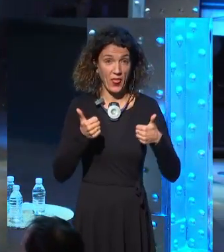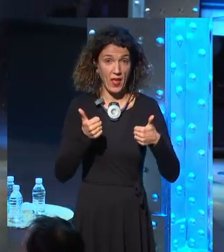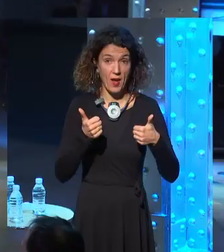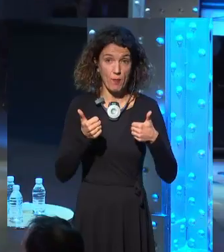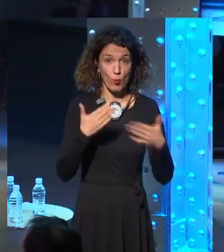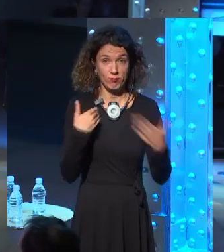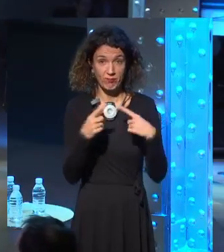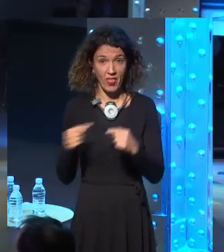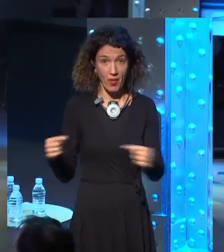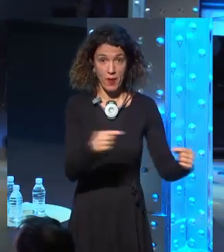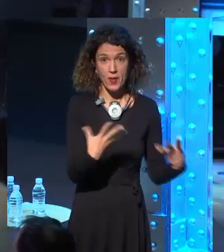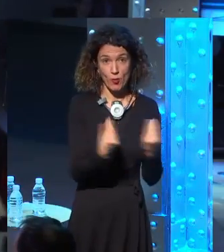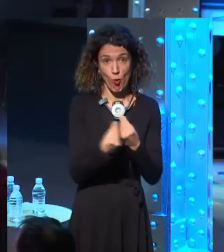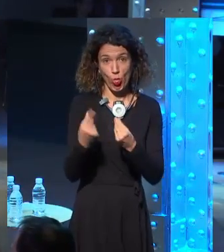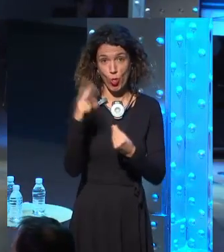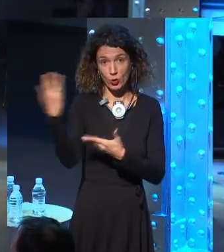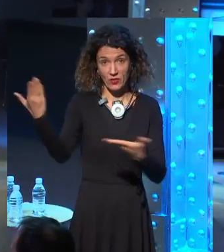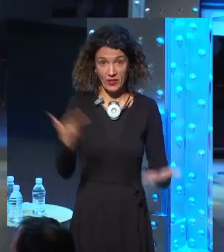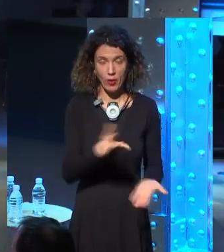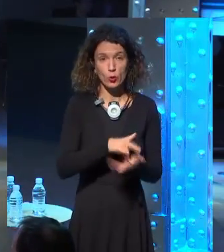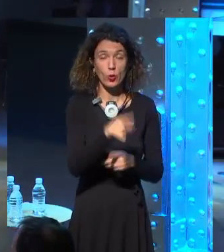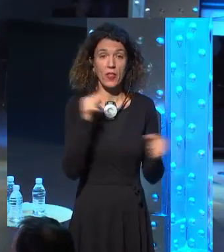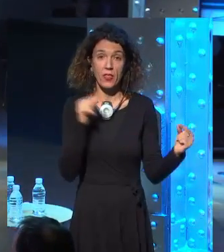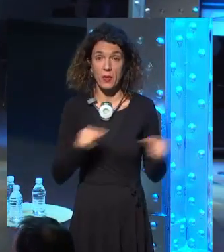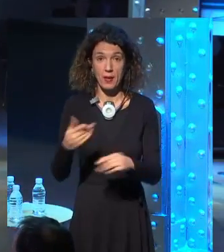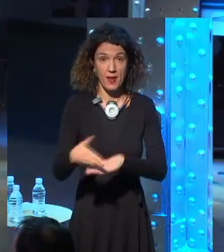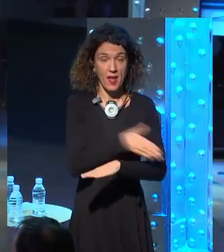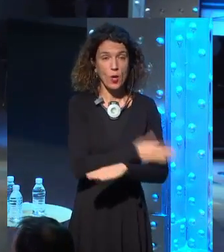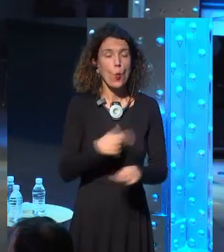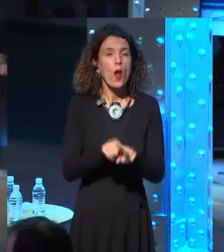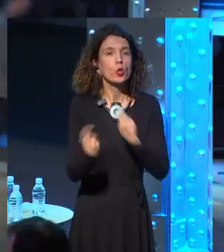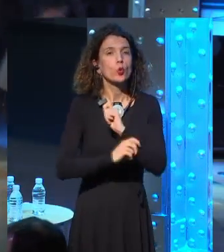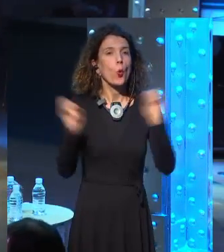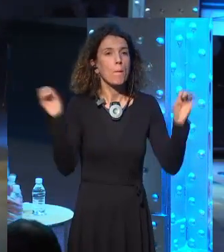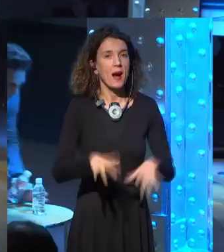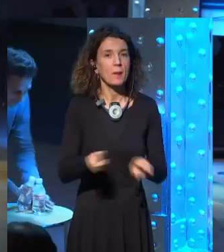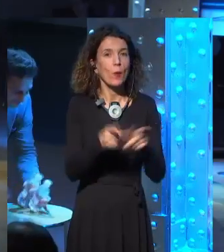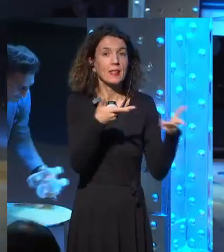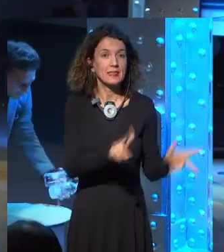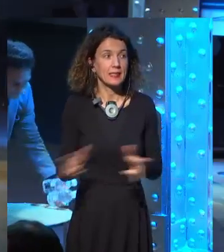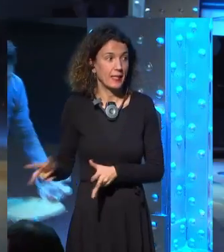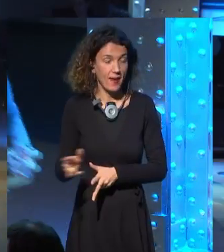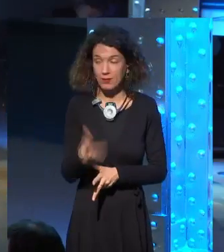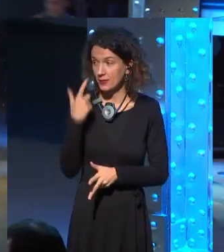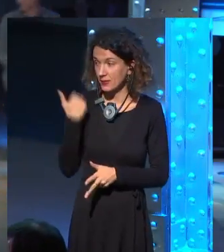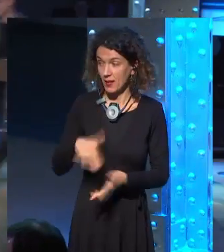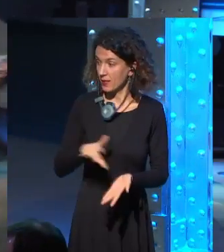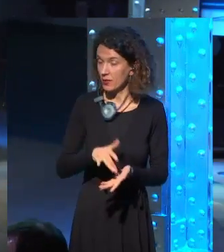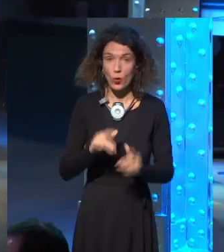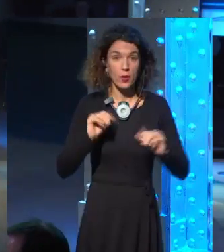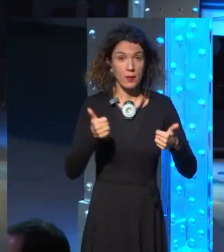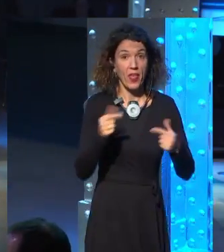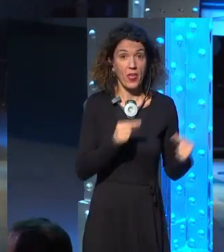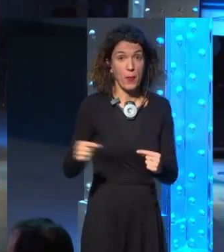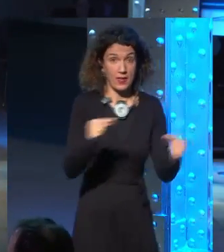In a few minutes, we're going to start our debate with our two guests. And before we do, this is a magic trick that we